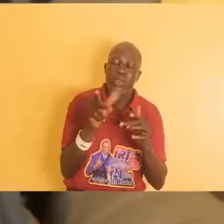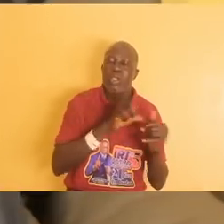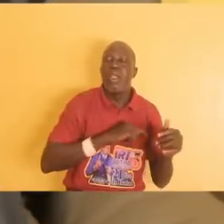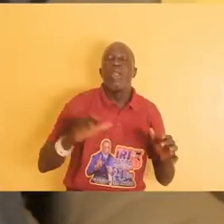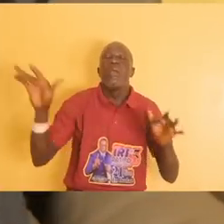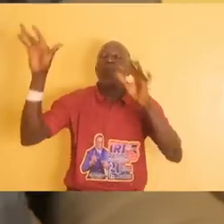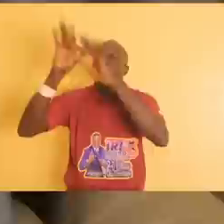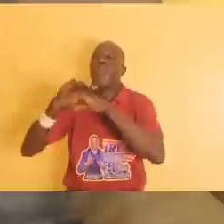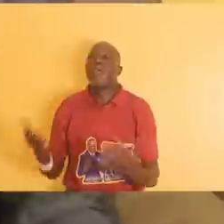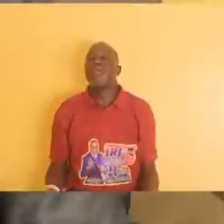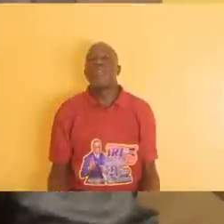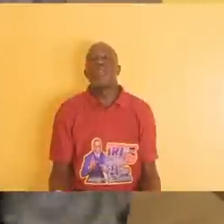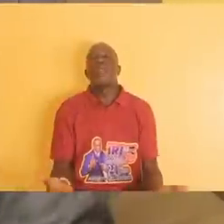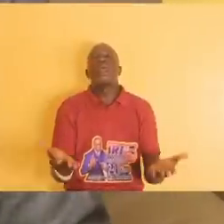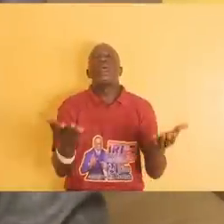name of the Lord.